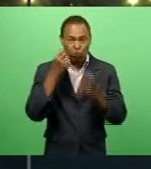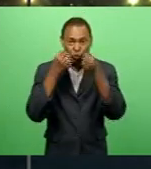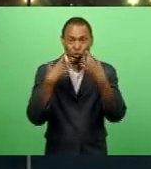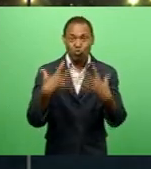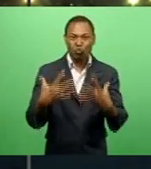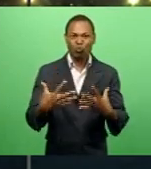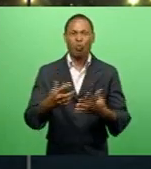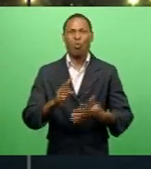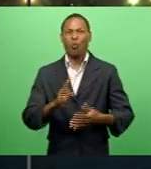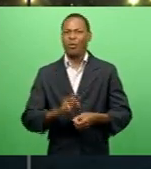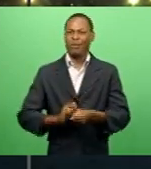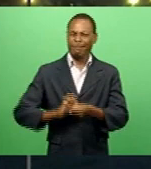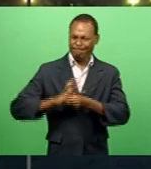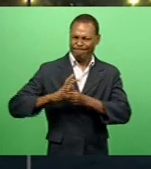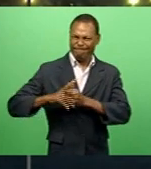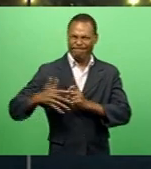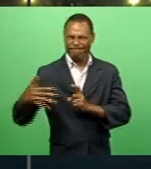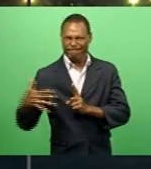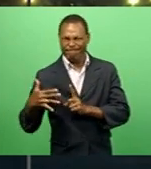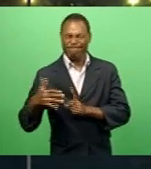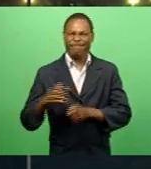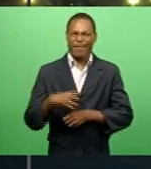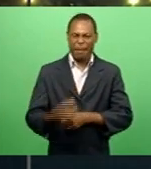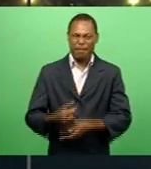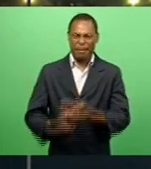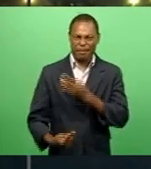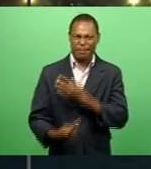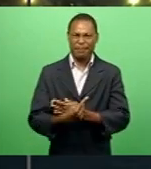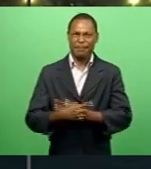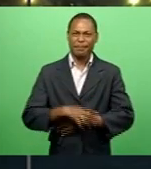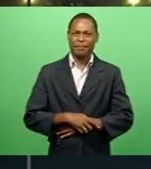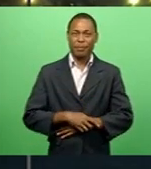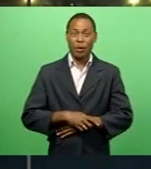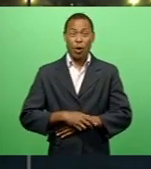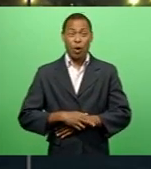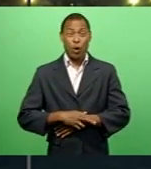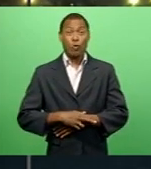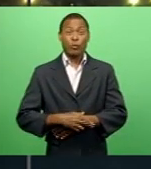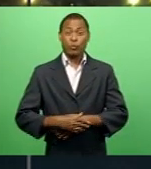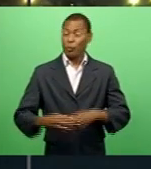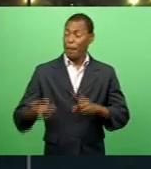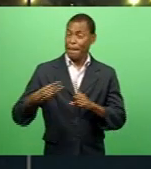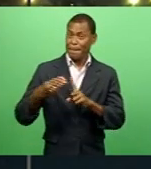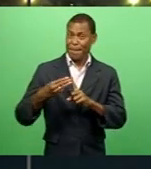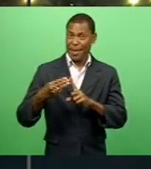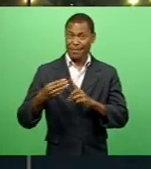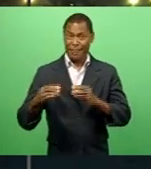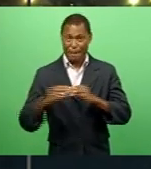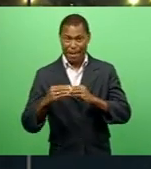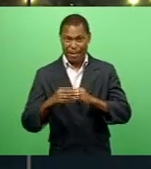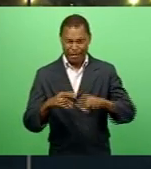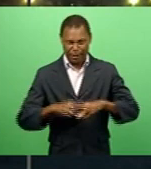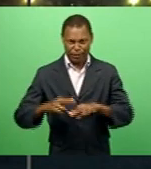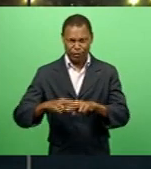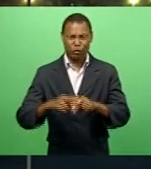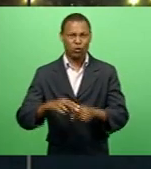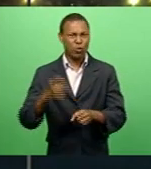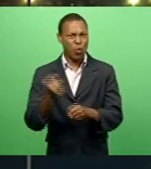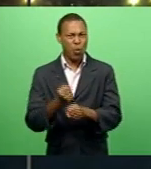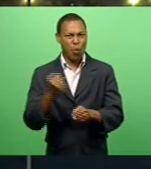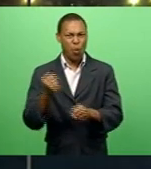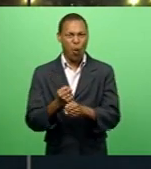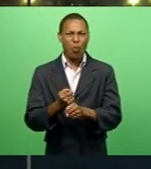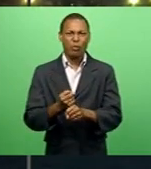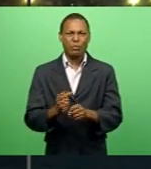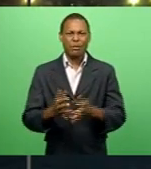against the impact of the COVID-19 pandemic. According to the Reserve Bank of Fiji's annual report, gold production declined